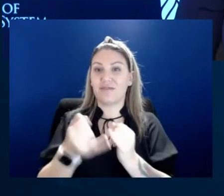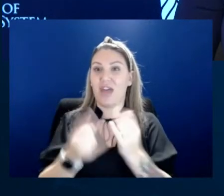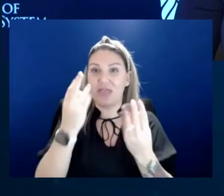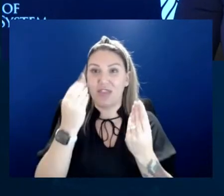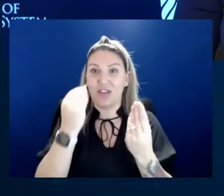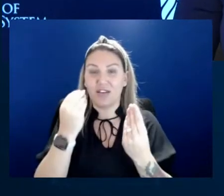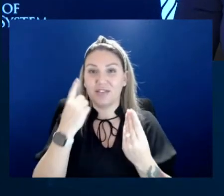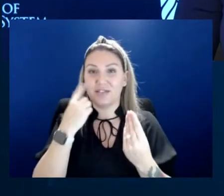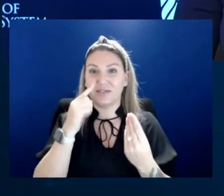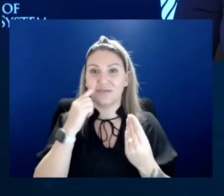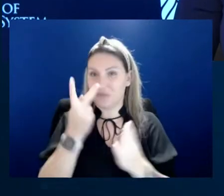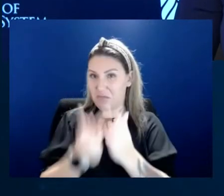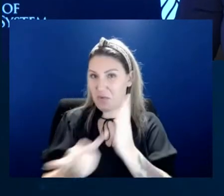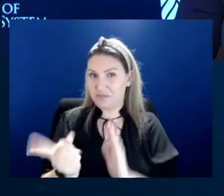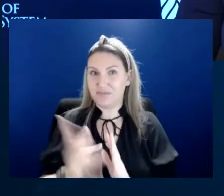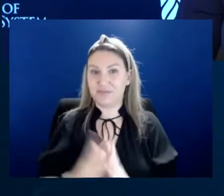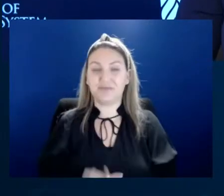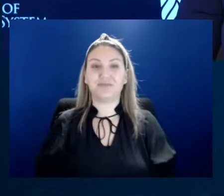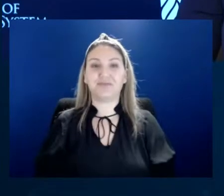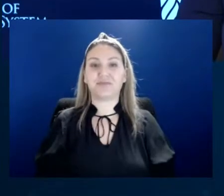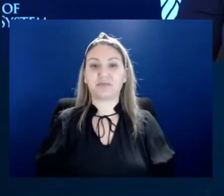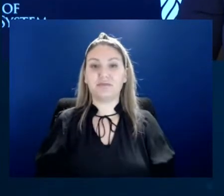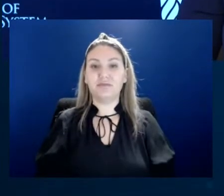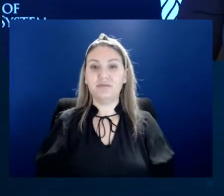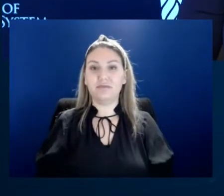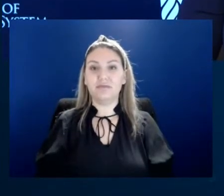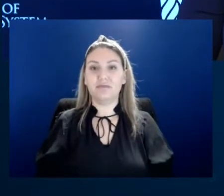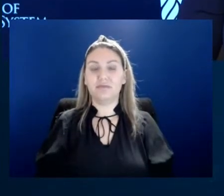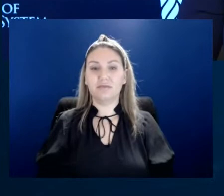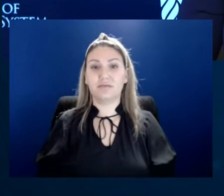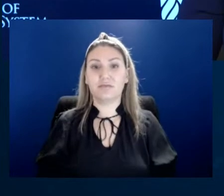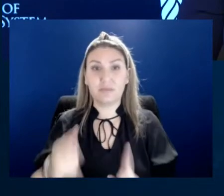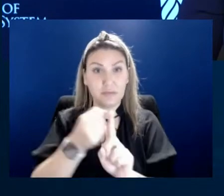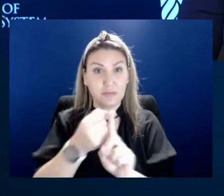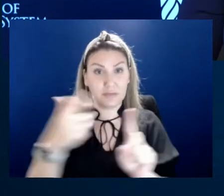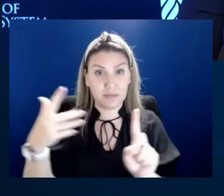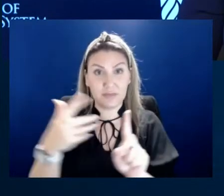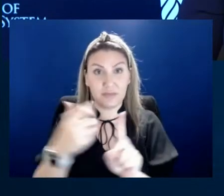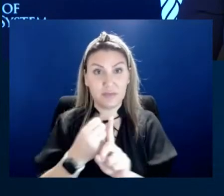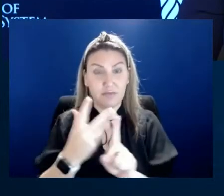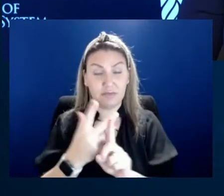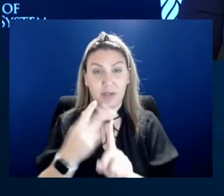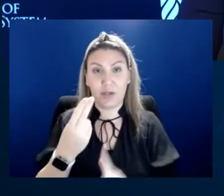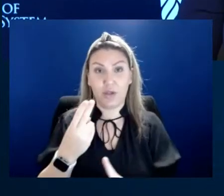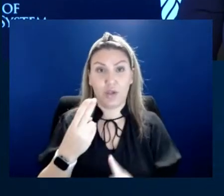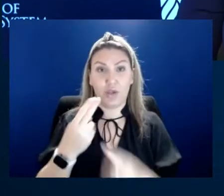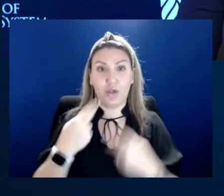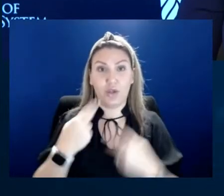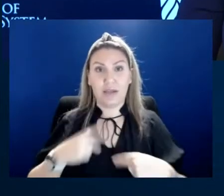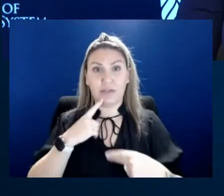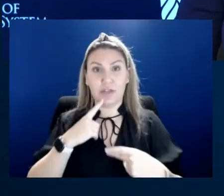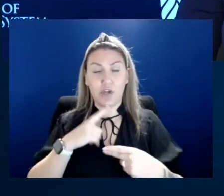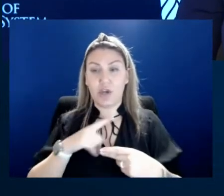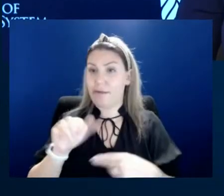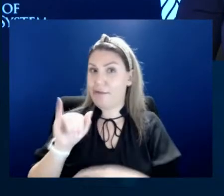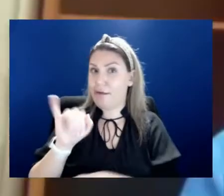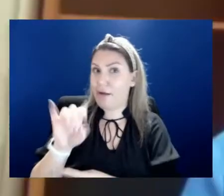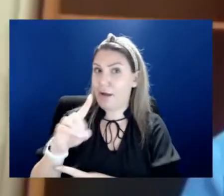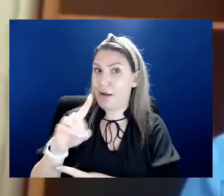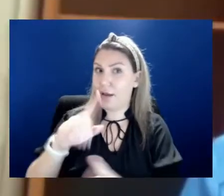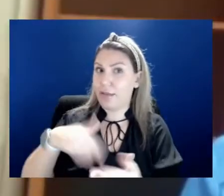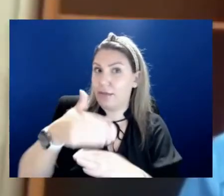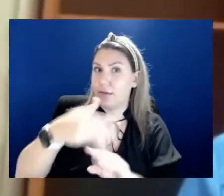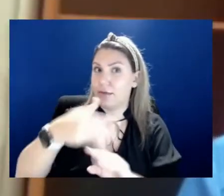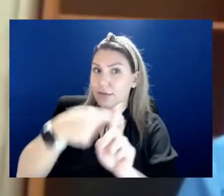Petty. You're going to expand humanitarian aid next month. How are you going to do that? Well, in addition